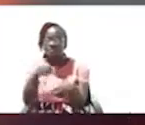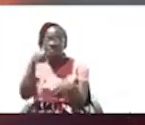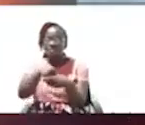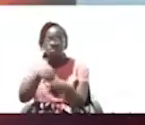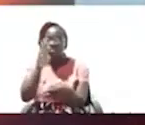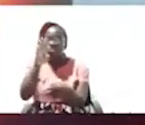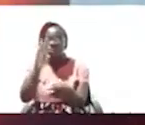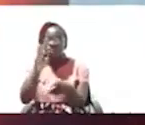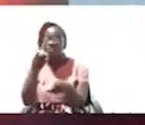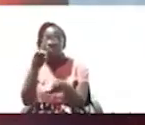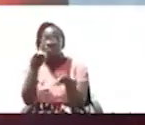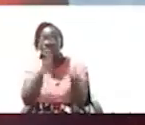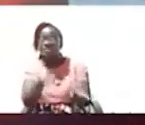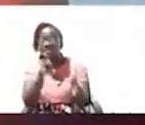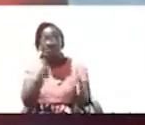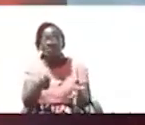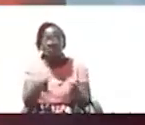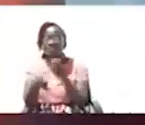kill him.